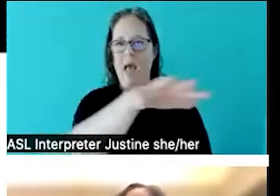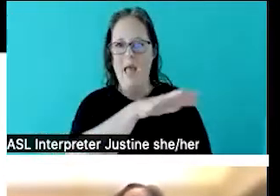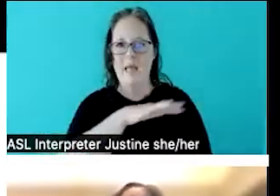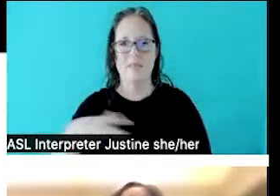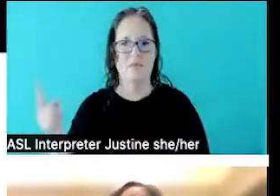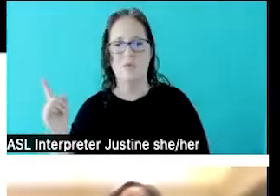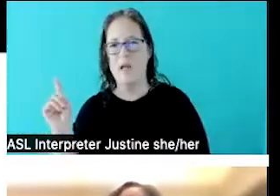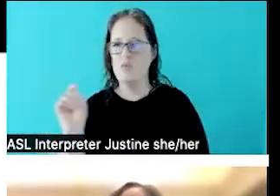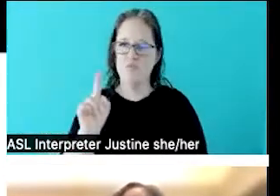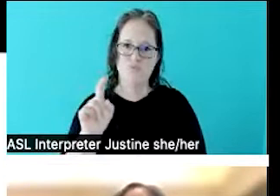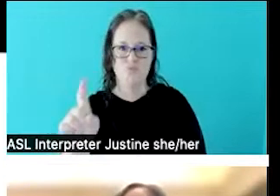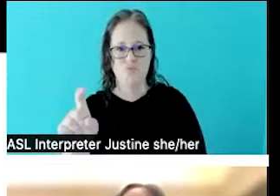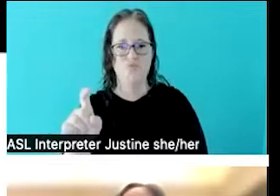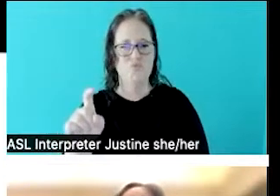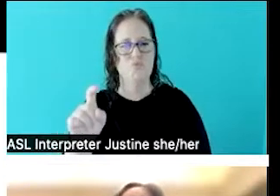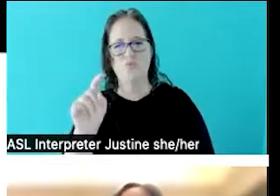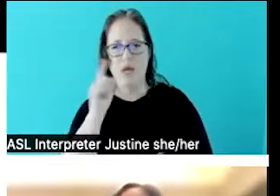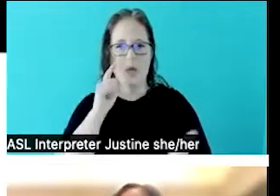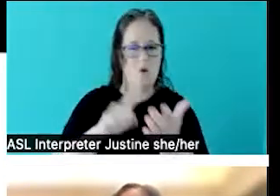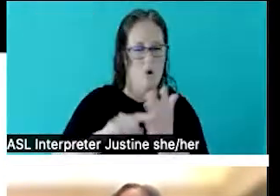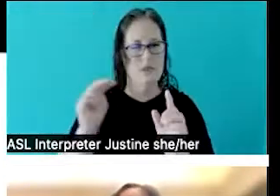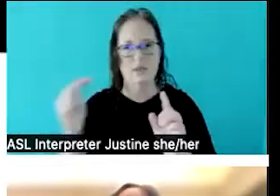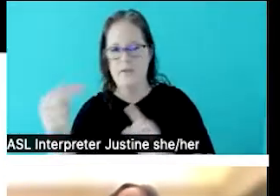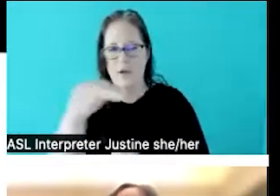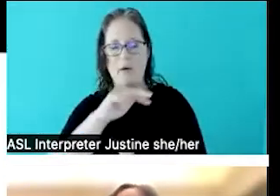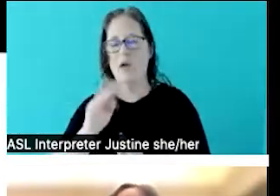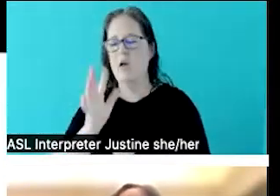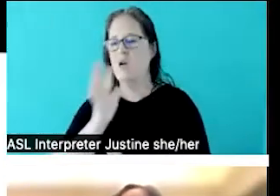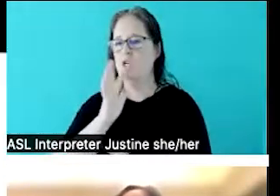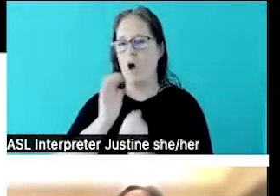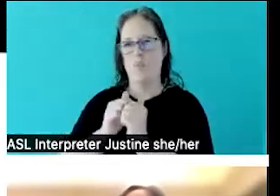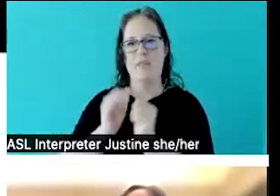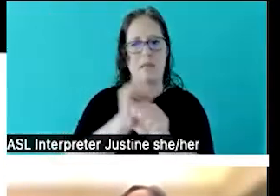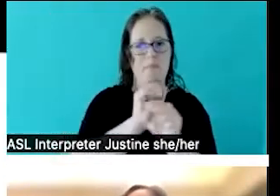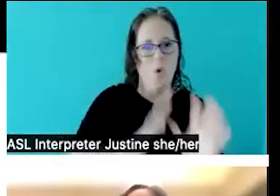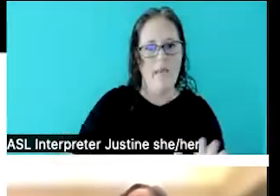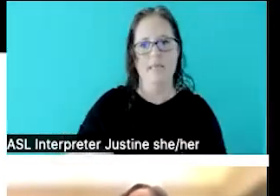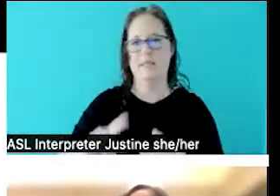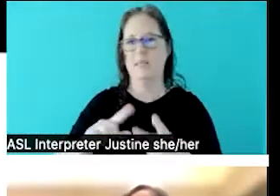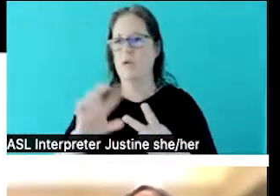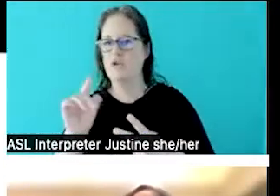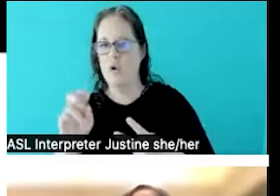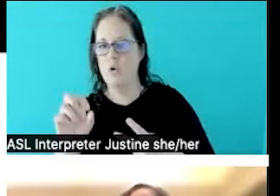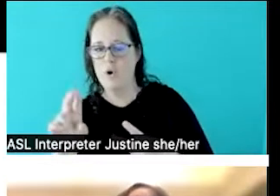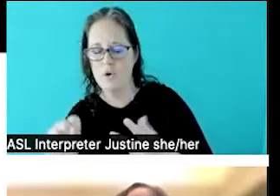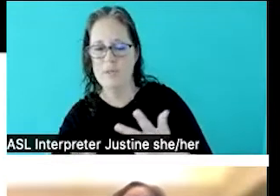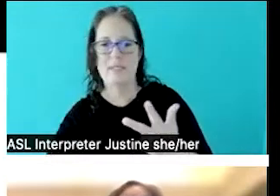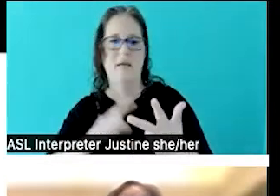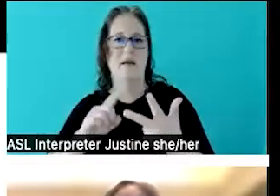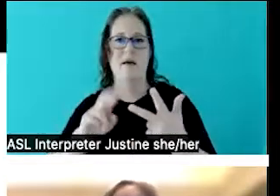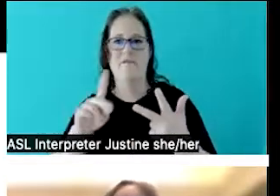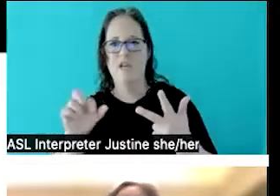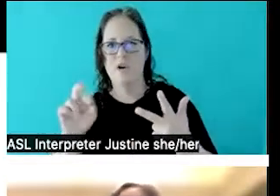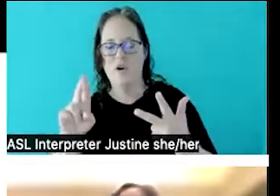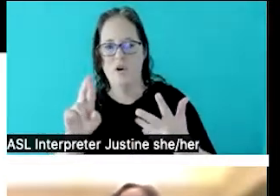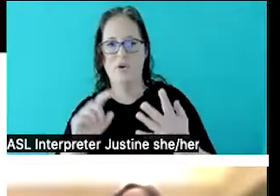perspectives. Talk to your vendors, talk to your donors, talk to your employees and volunteers. How about your board of directors? Many